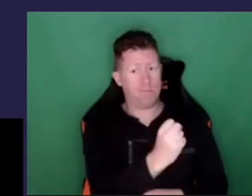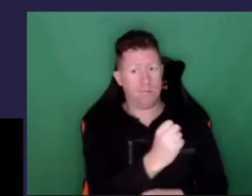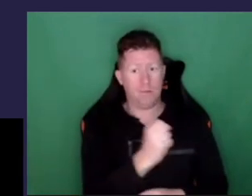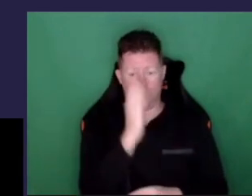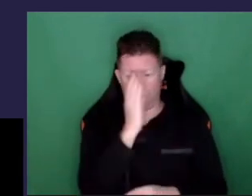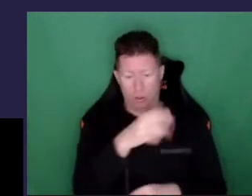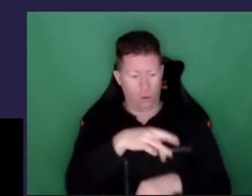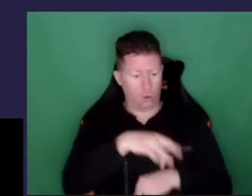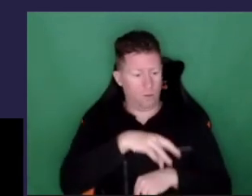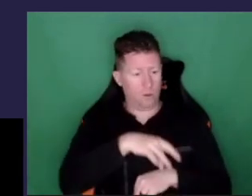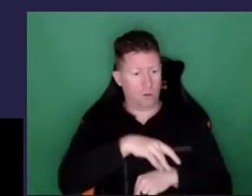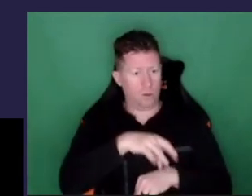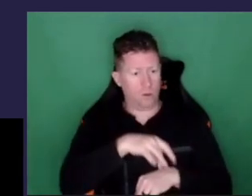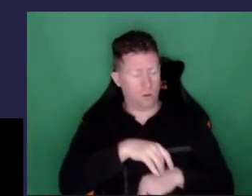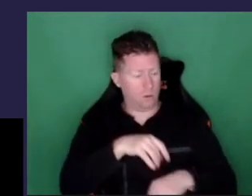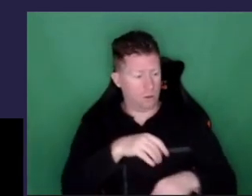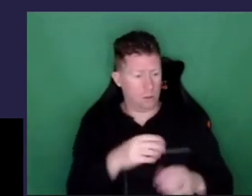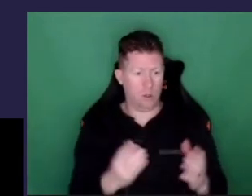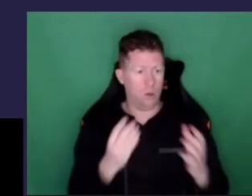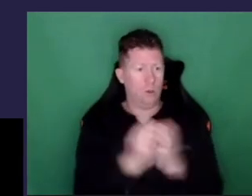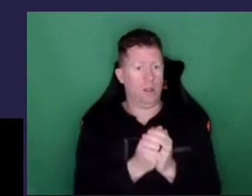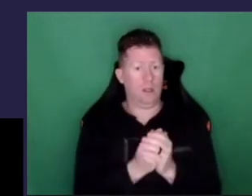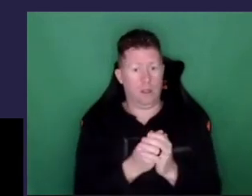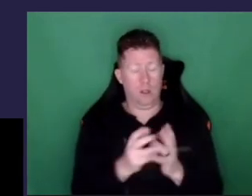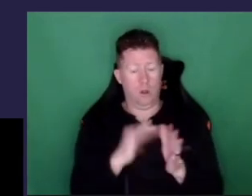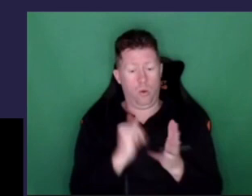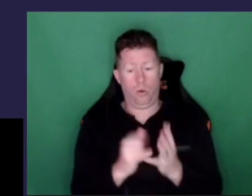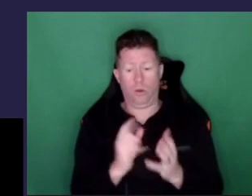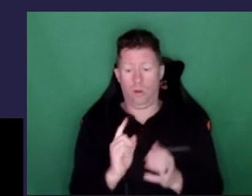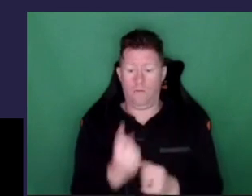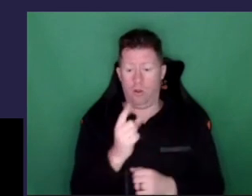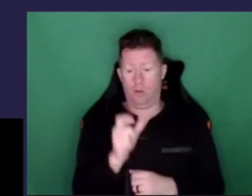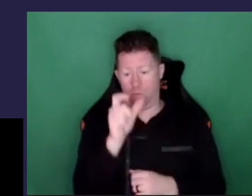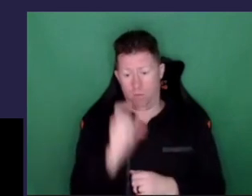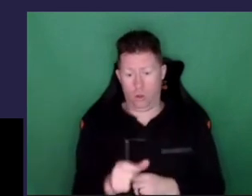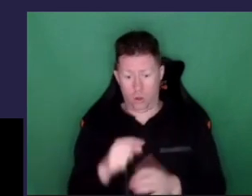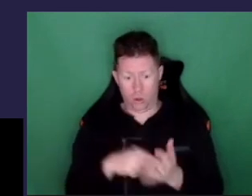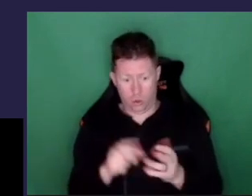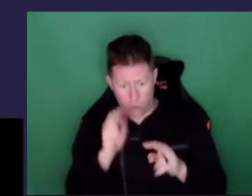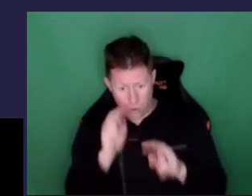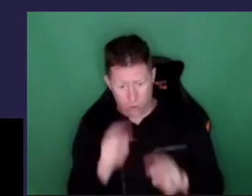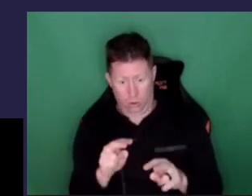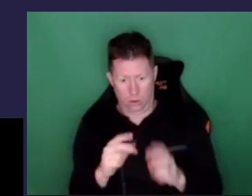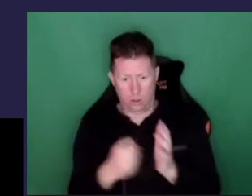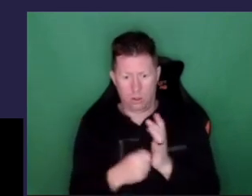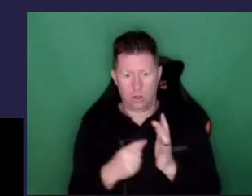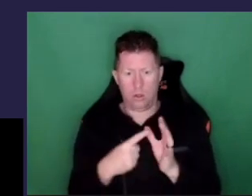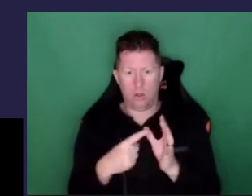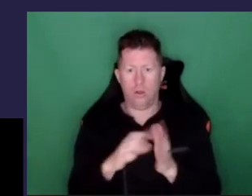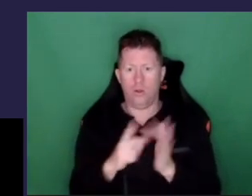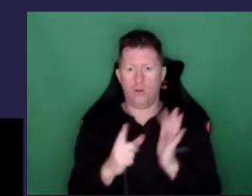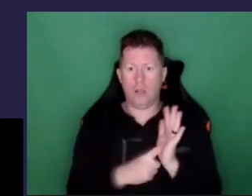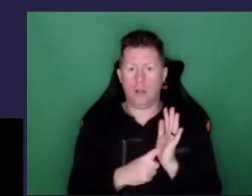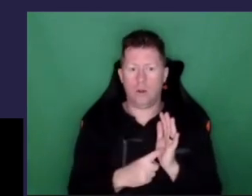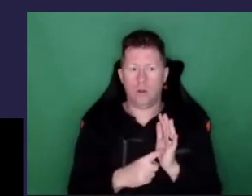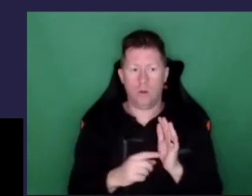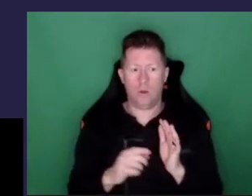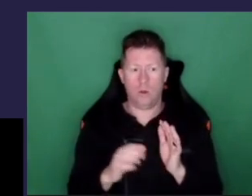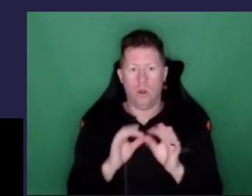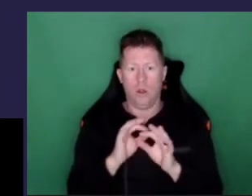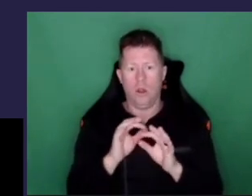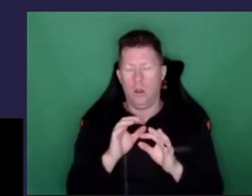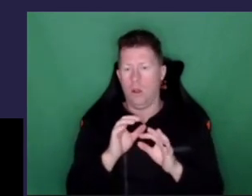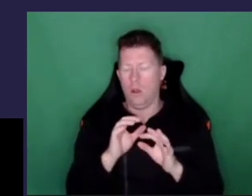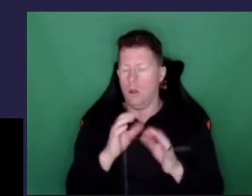unit. She was the first person to realize that Rachel had not been blinded. The nurses had missed